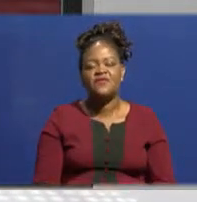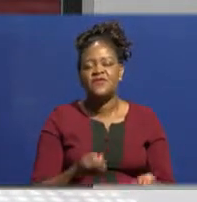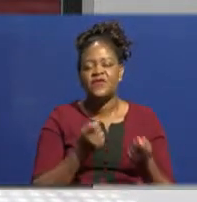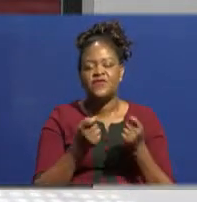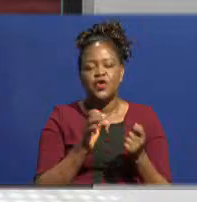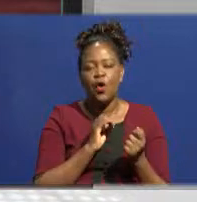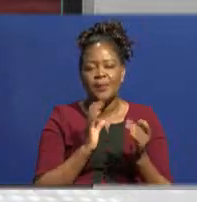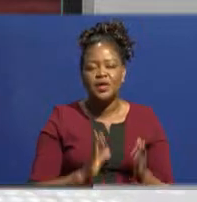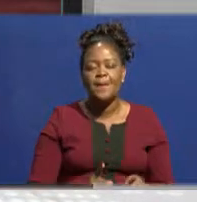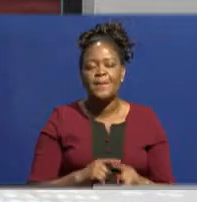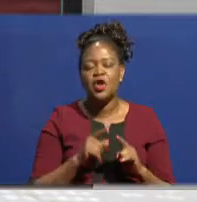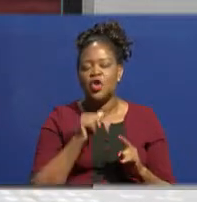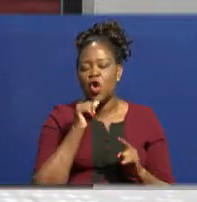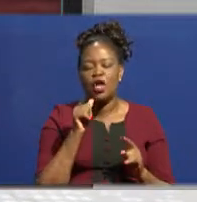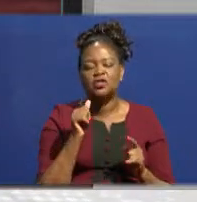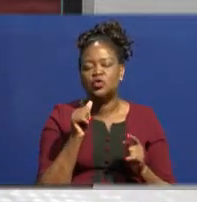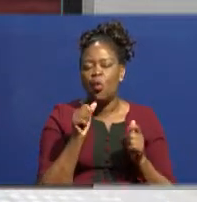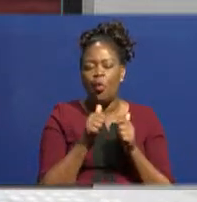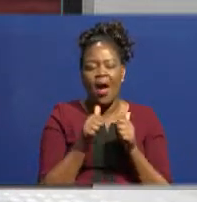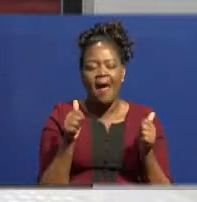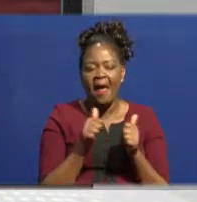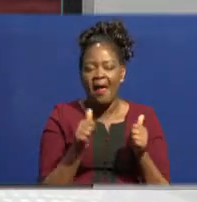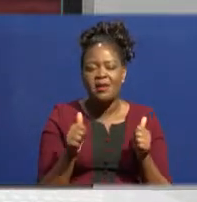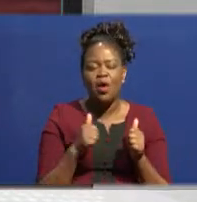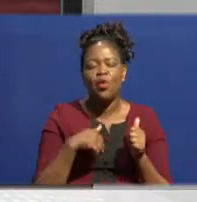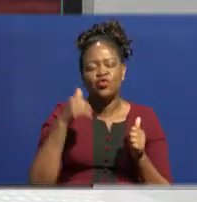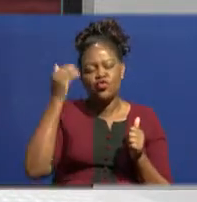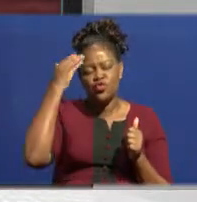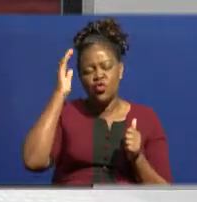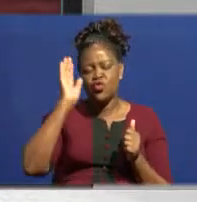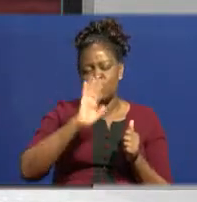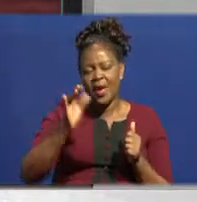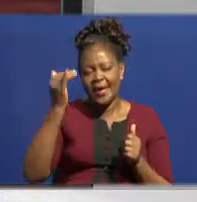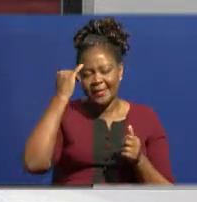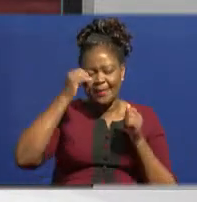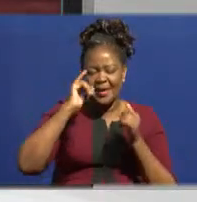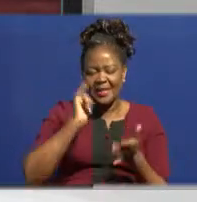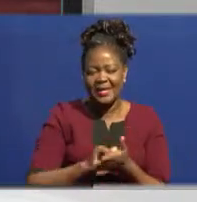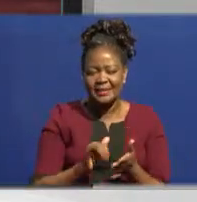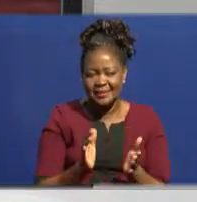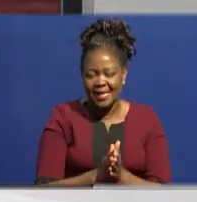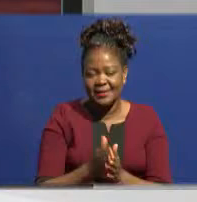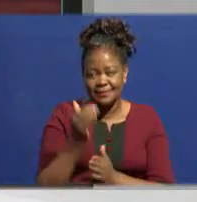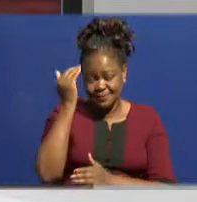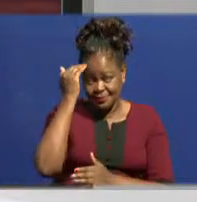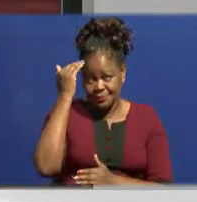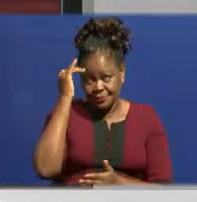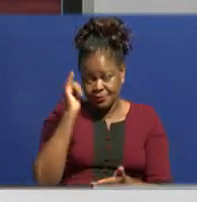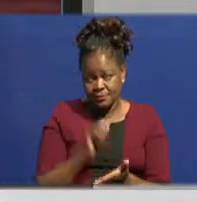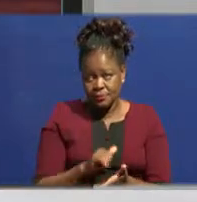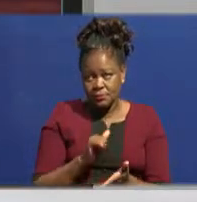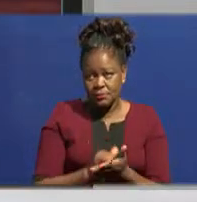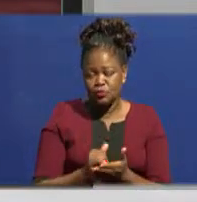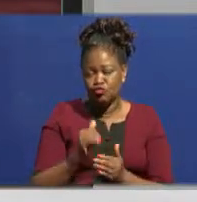there, but it's not quite constituted. I'd like to pick your mind in regard to that. And remember the delimitation of